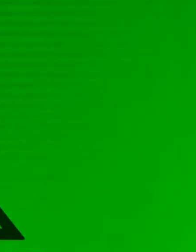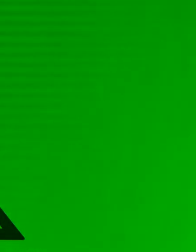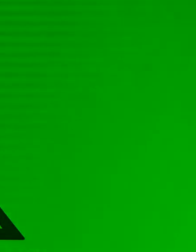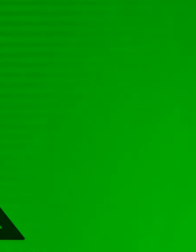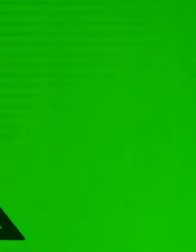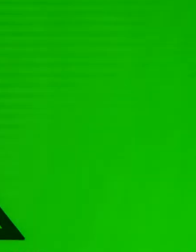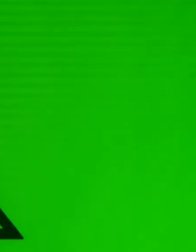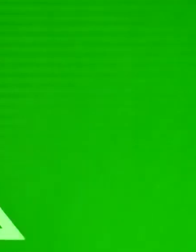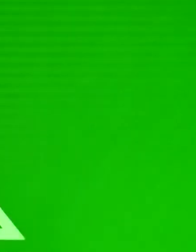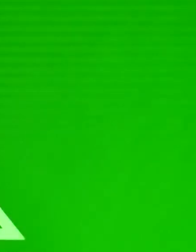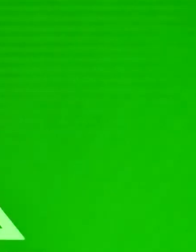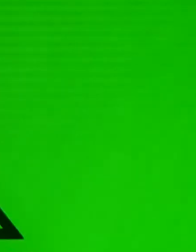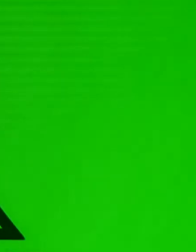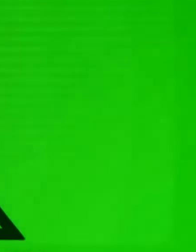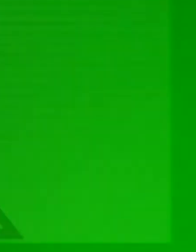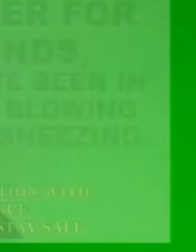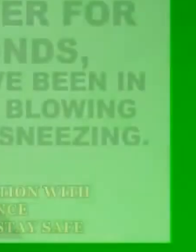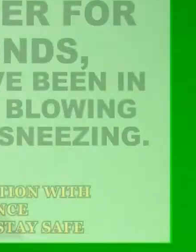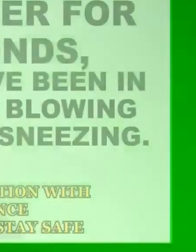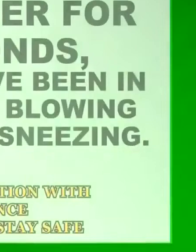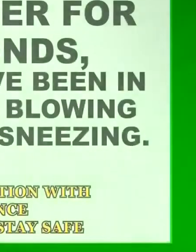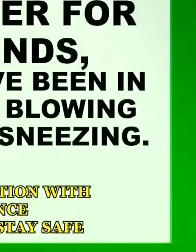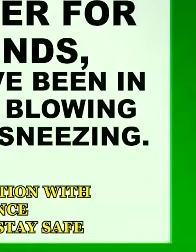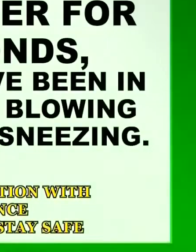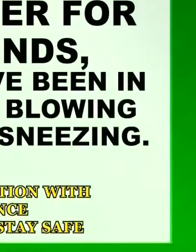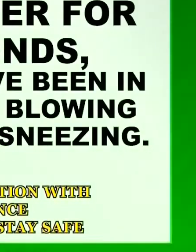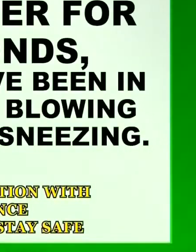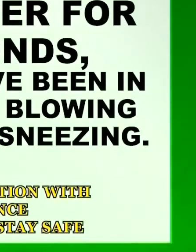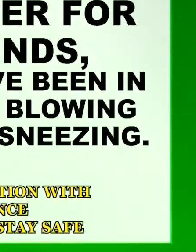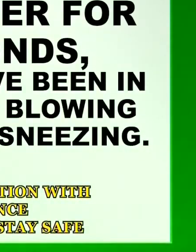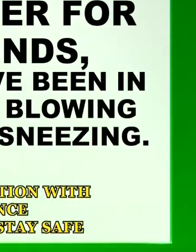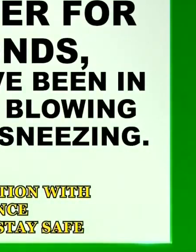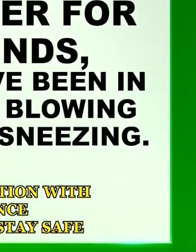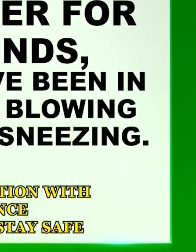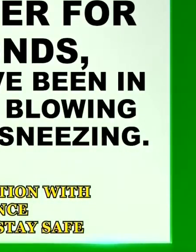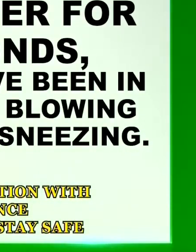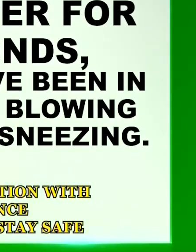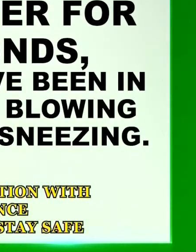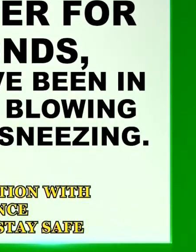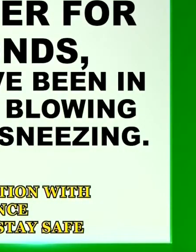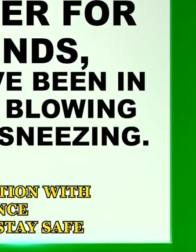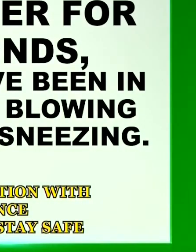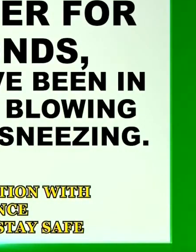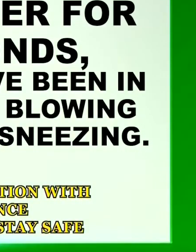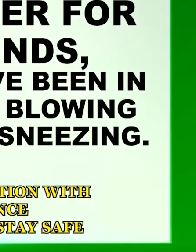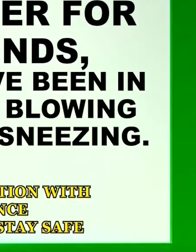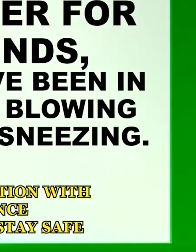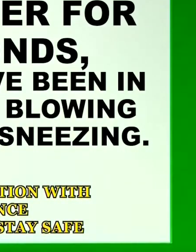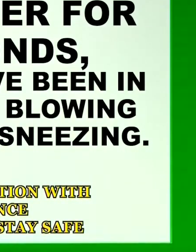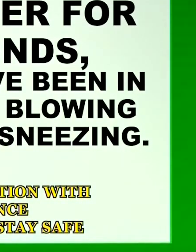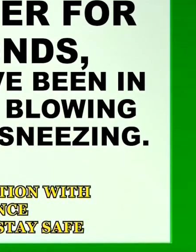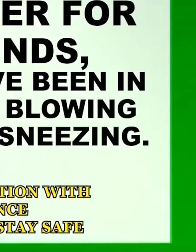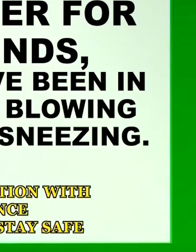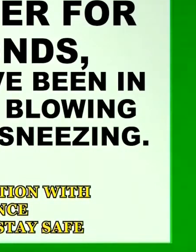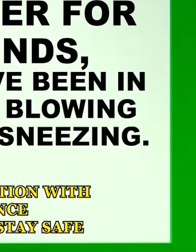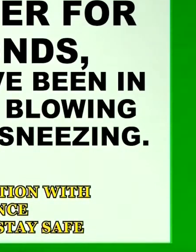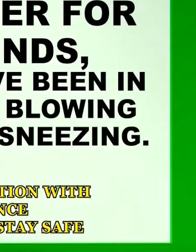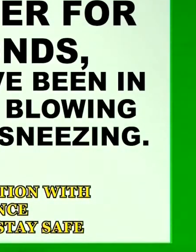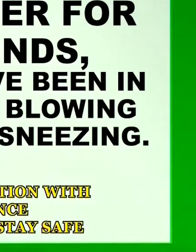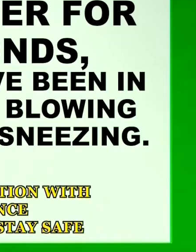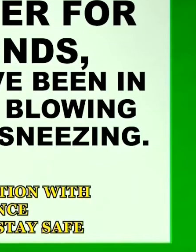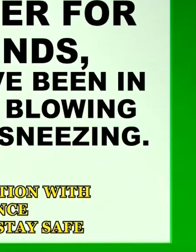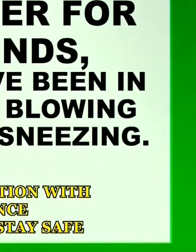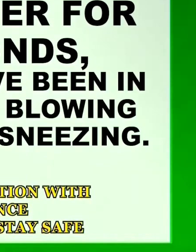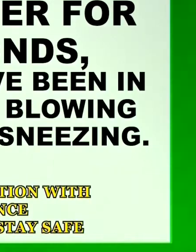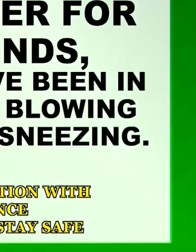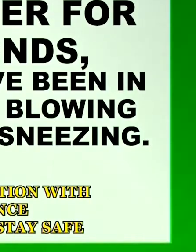the way you want it to be. Wash your hands often with soap and water for at least 20 seconds,